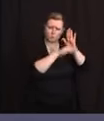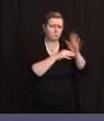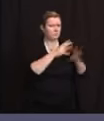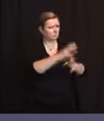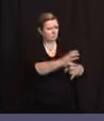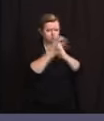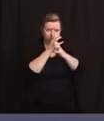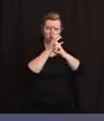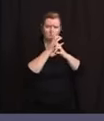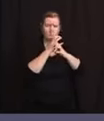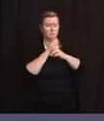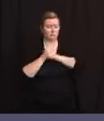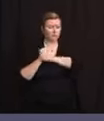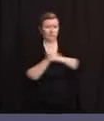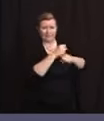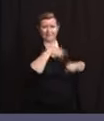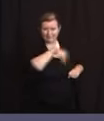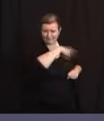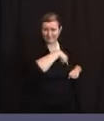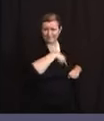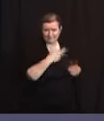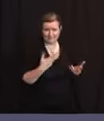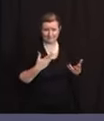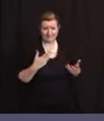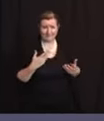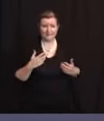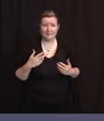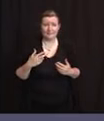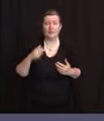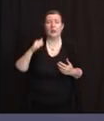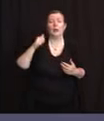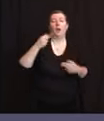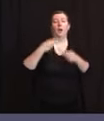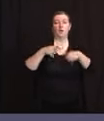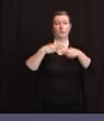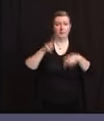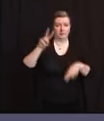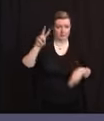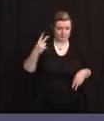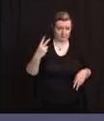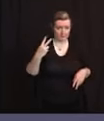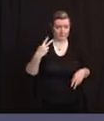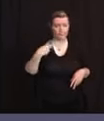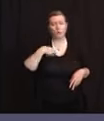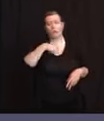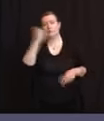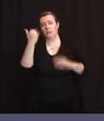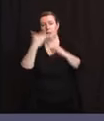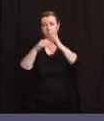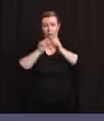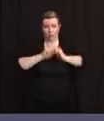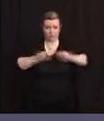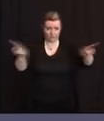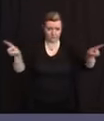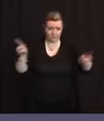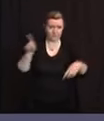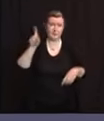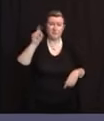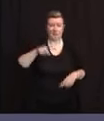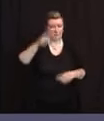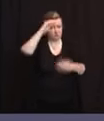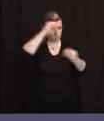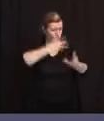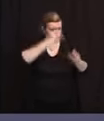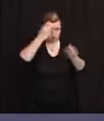On April 2nd, we sent another memo notifying facilities of the need to report their capacity,